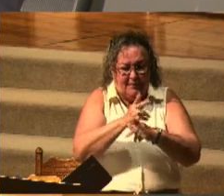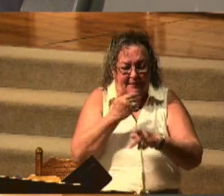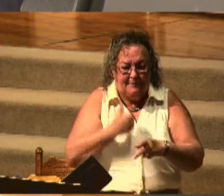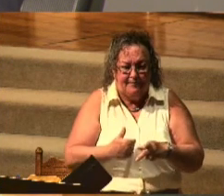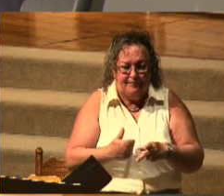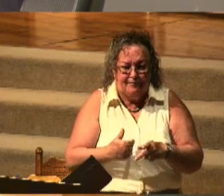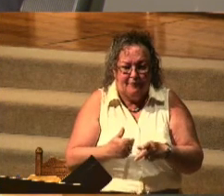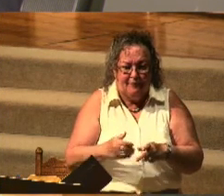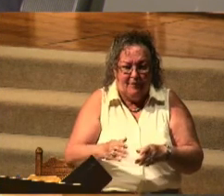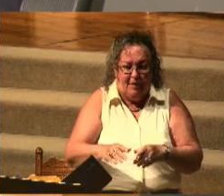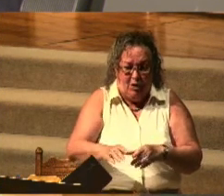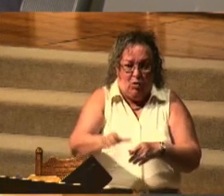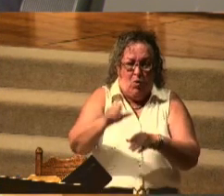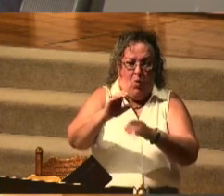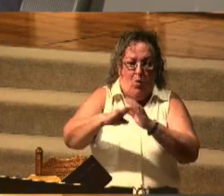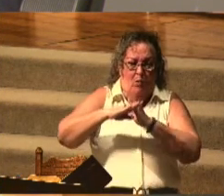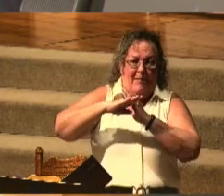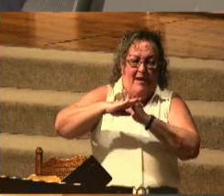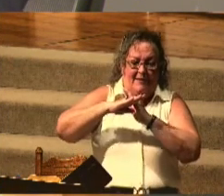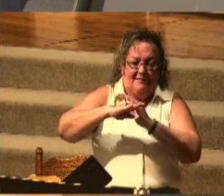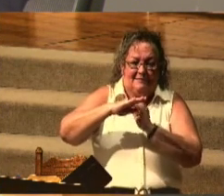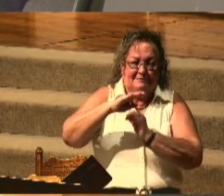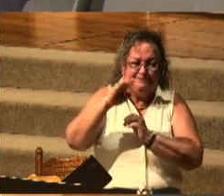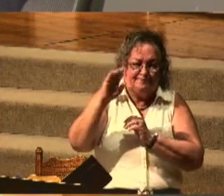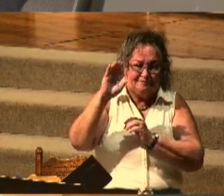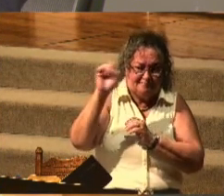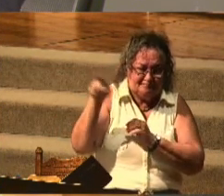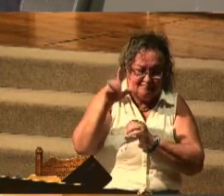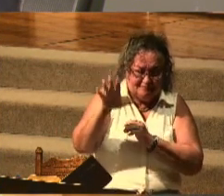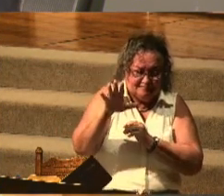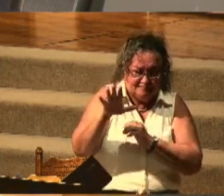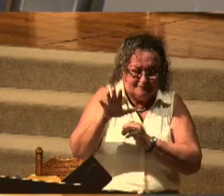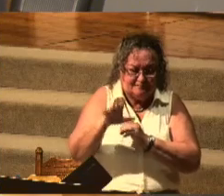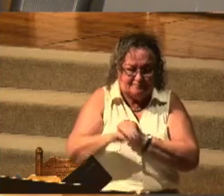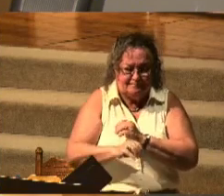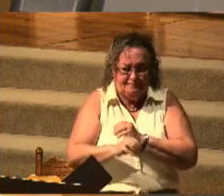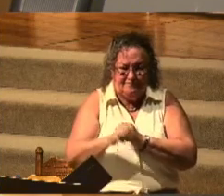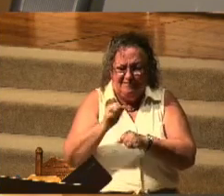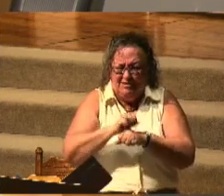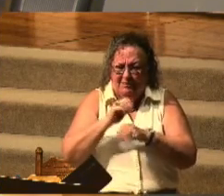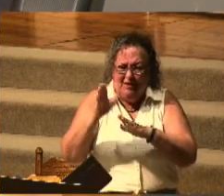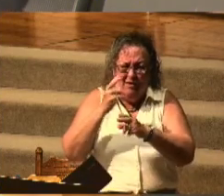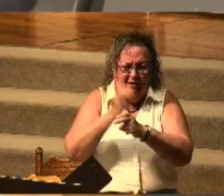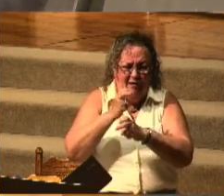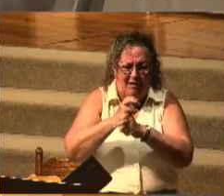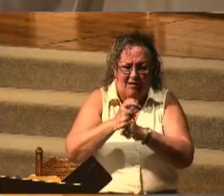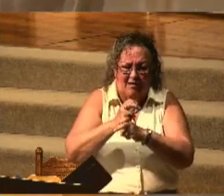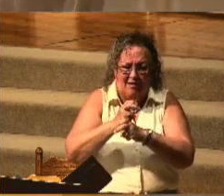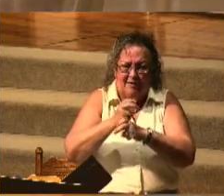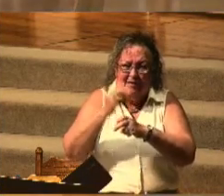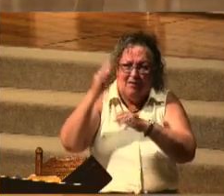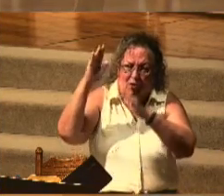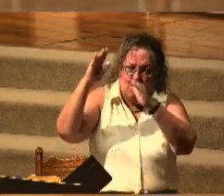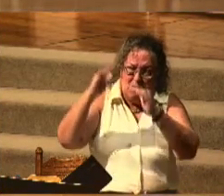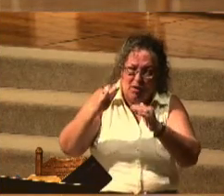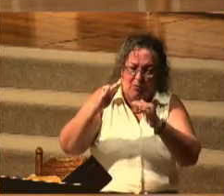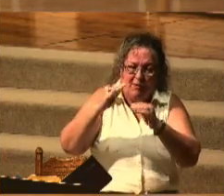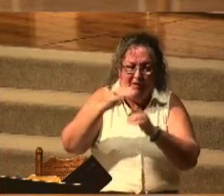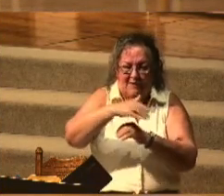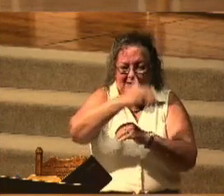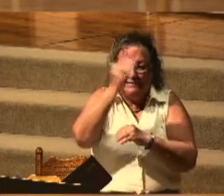the sun if it need to arise. The mountain is too steep. He'll just lower the skies.